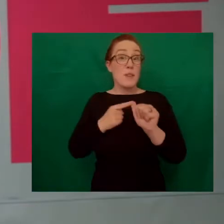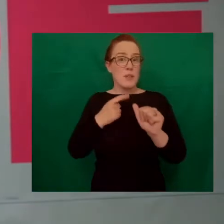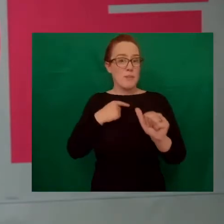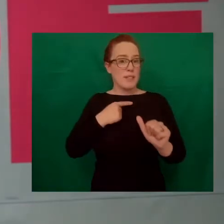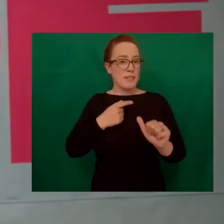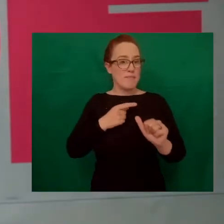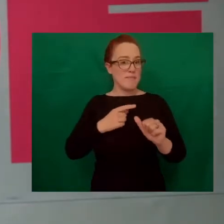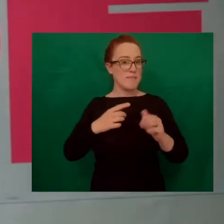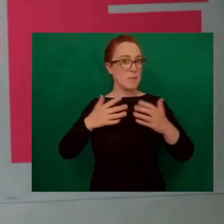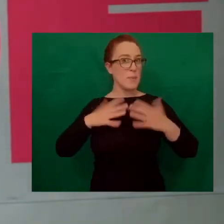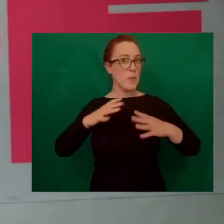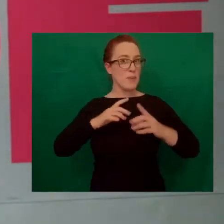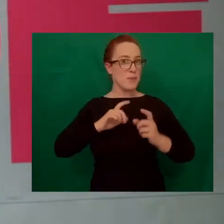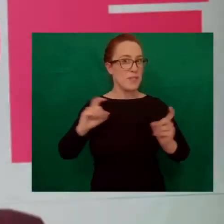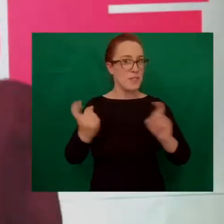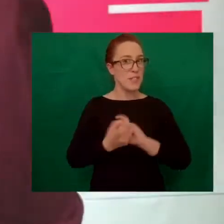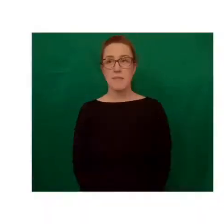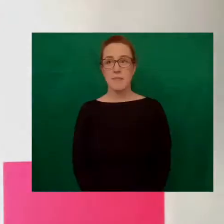I have to change.